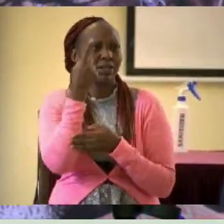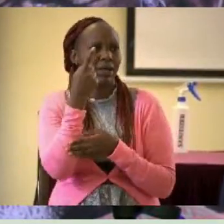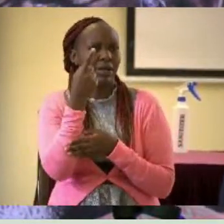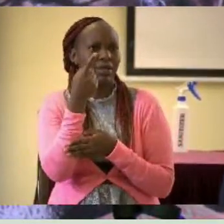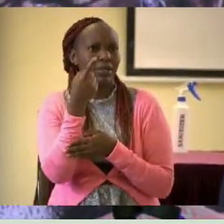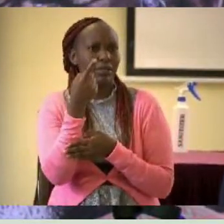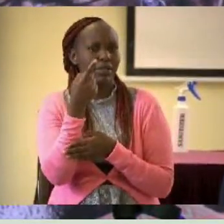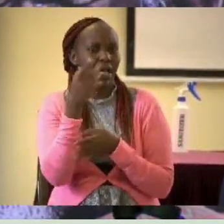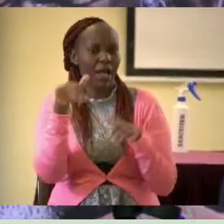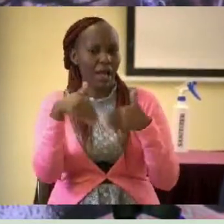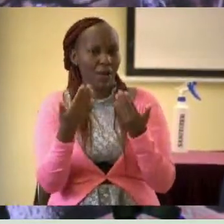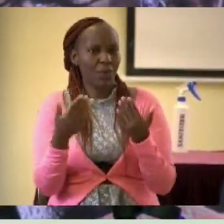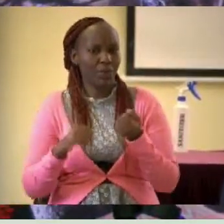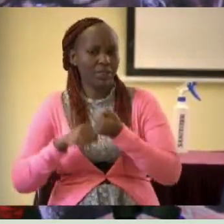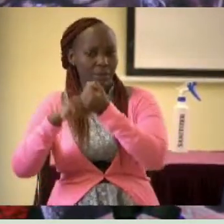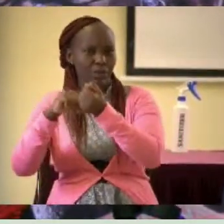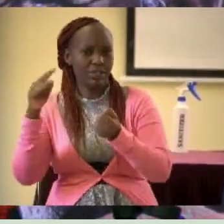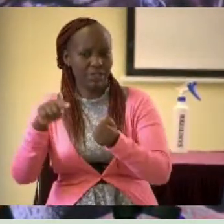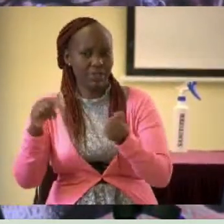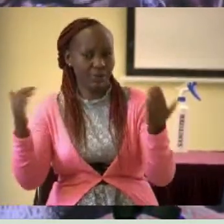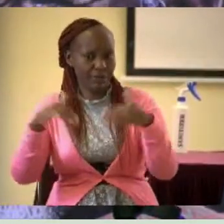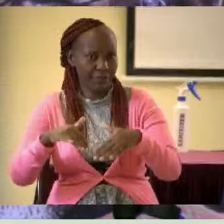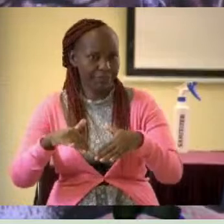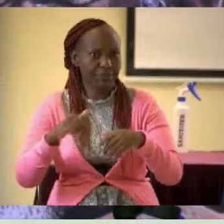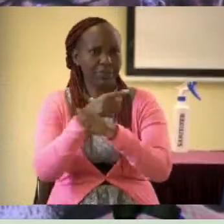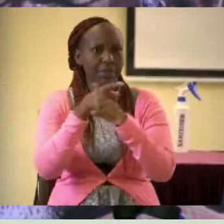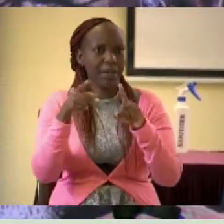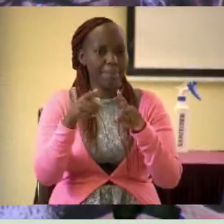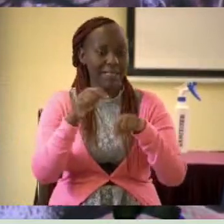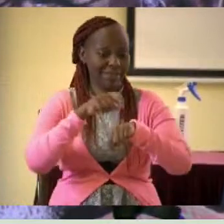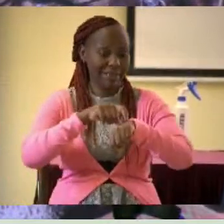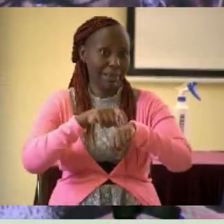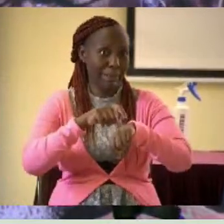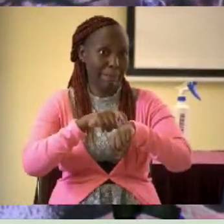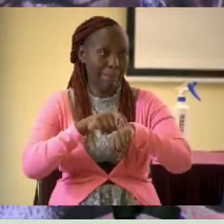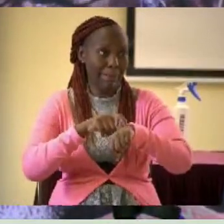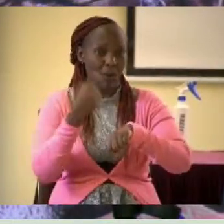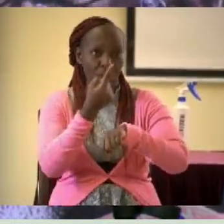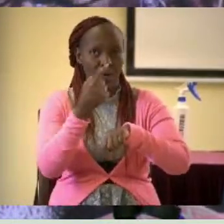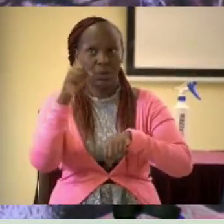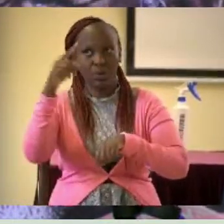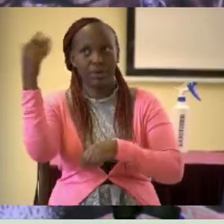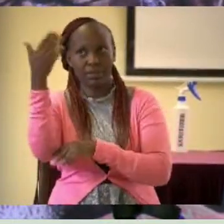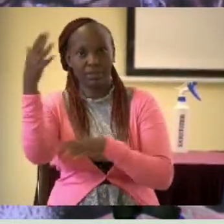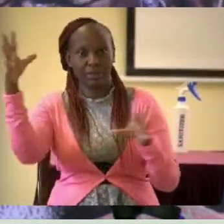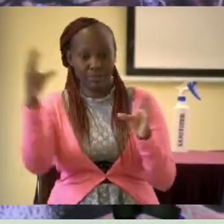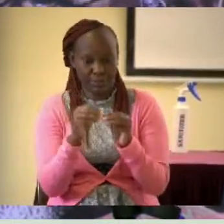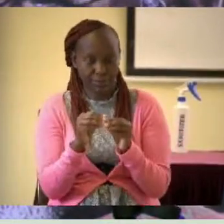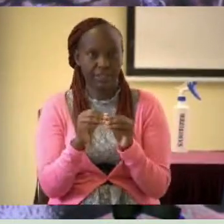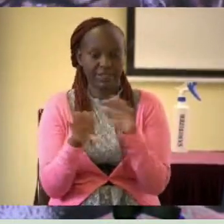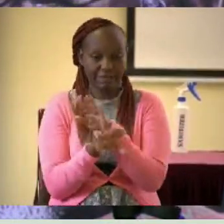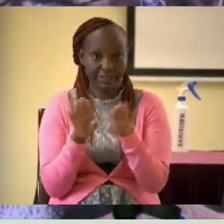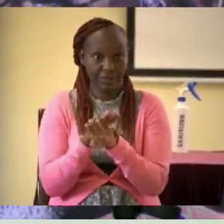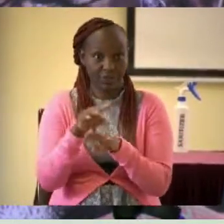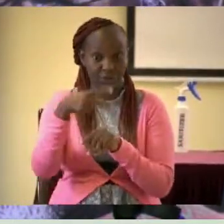this conference. But in the interest of time, I'll just make one consolidated